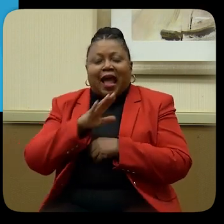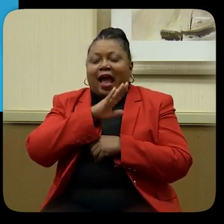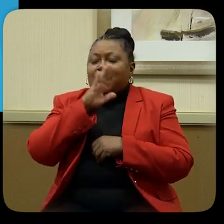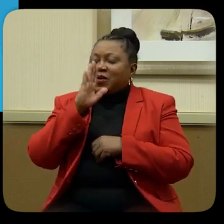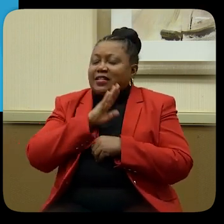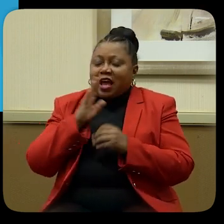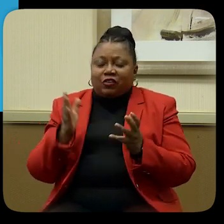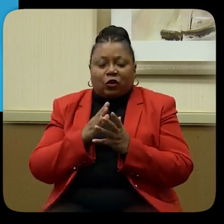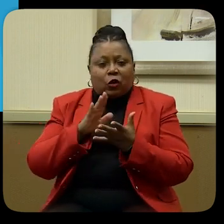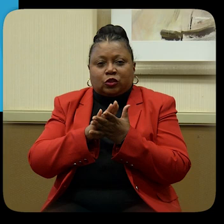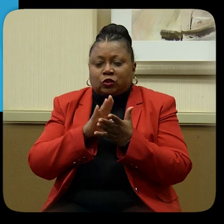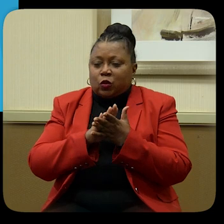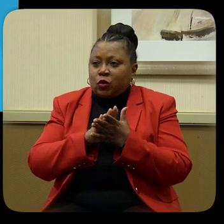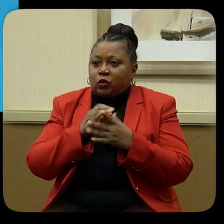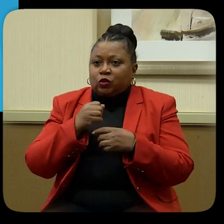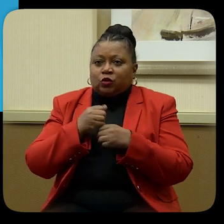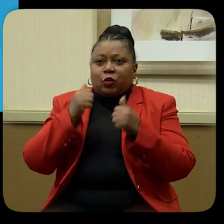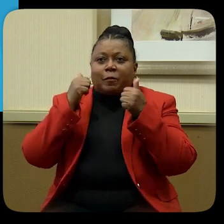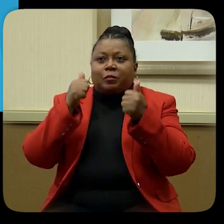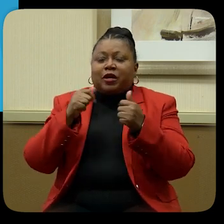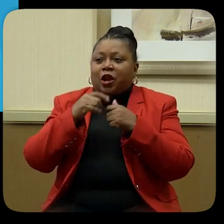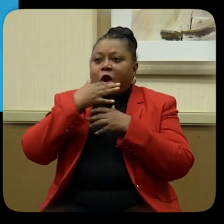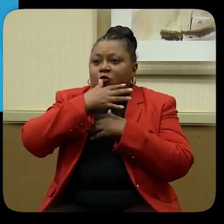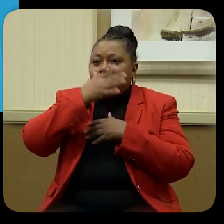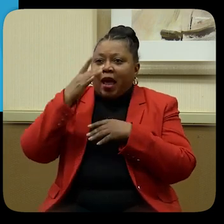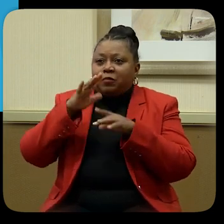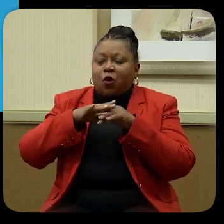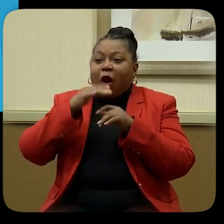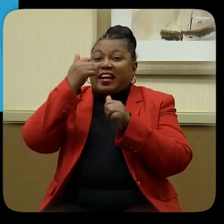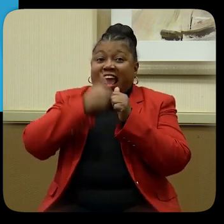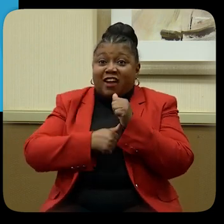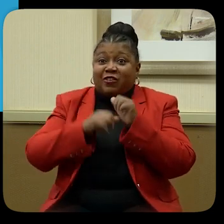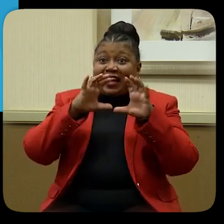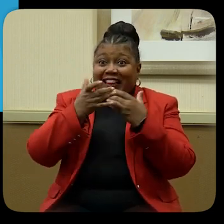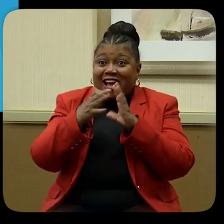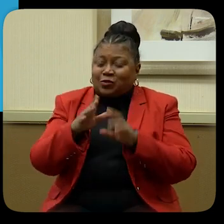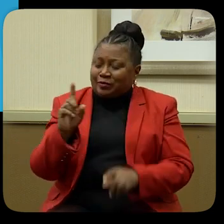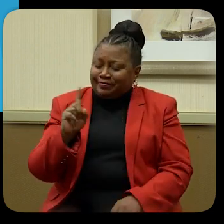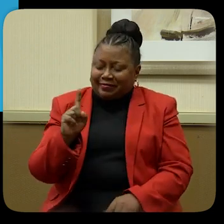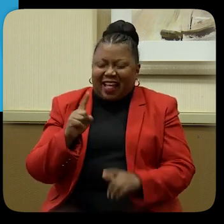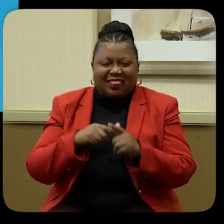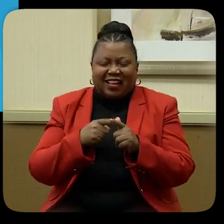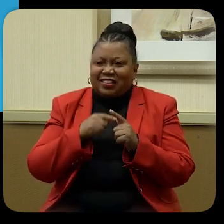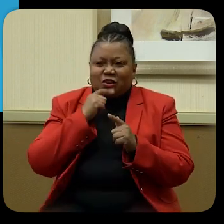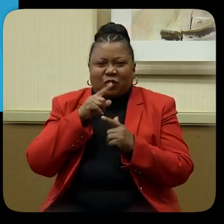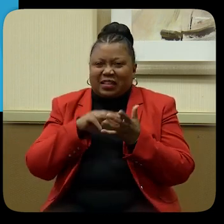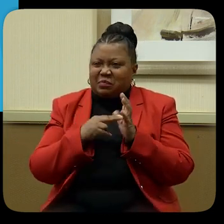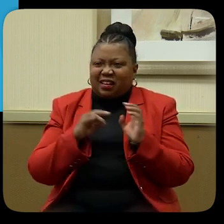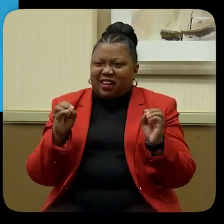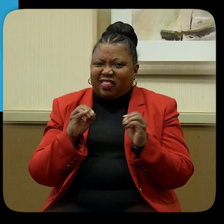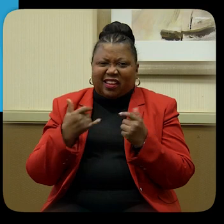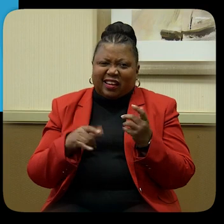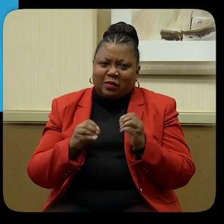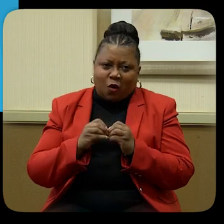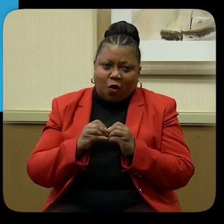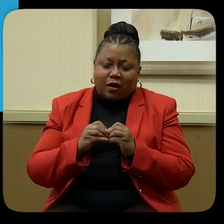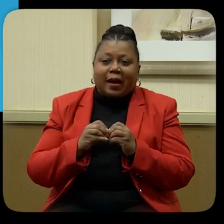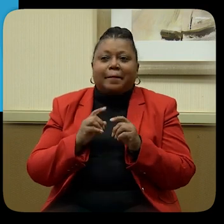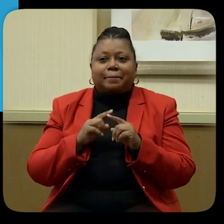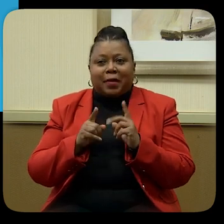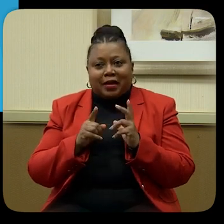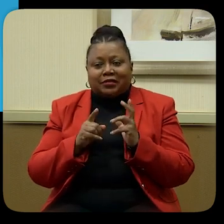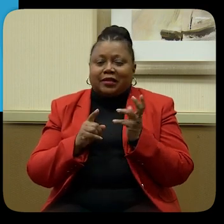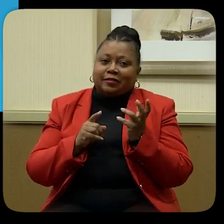never encourage a school to put a rainbow up on every single classroom, because then it doesn't really mean anything anymore.